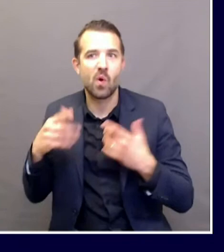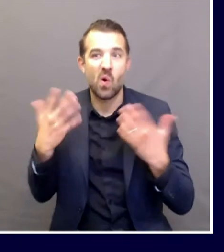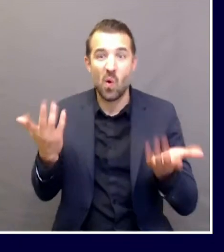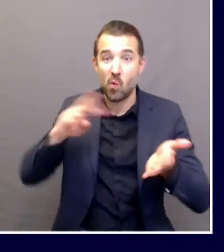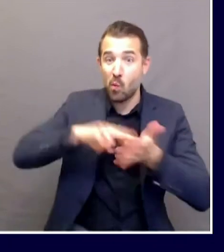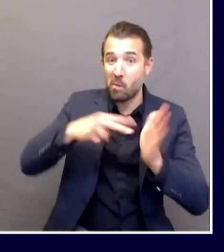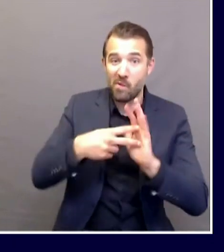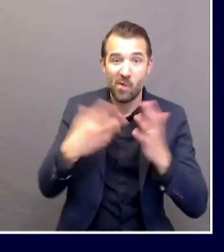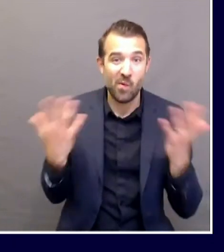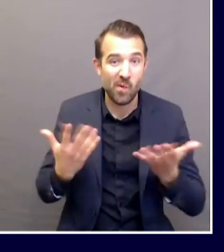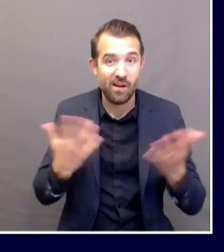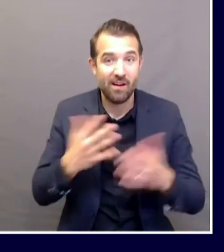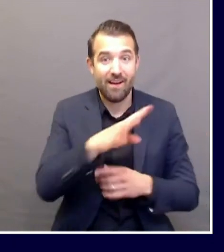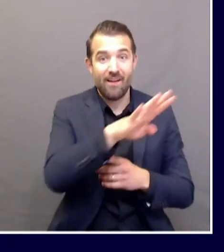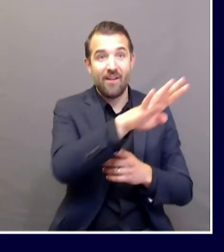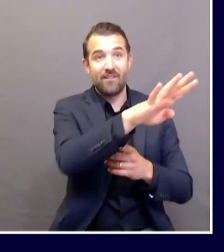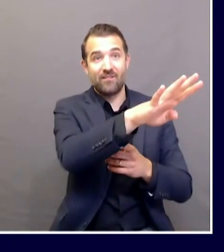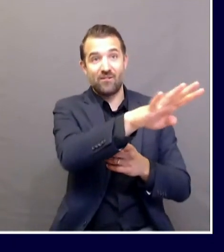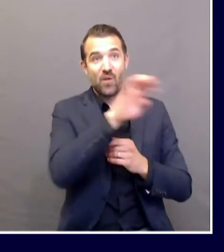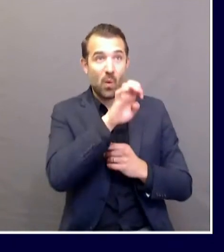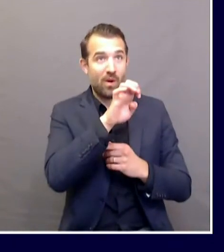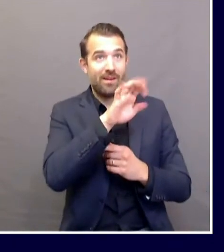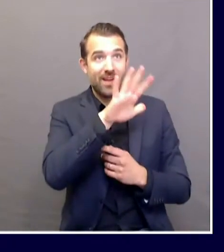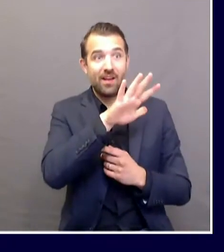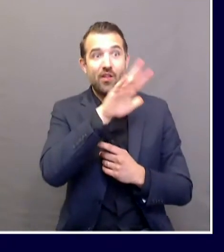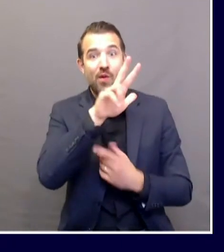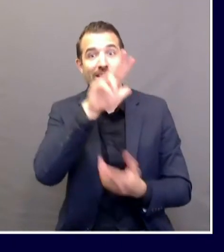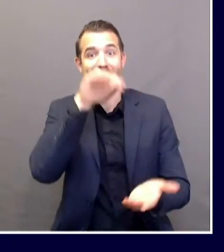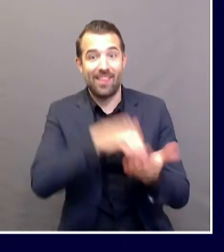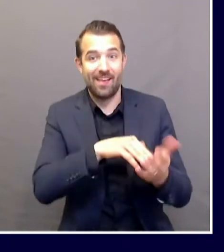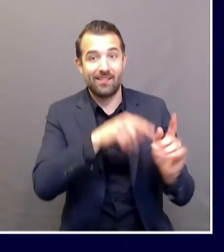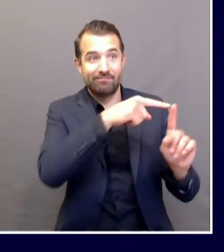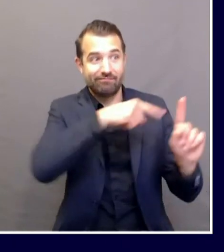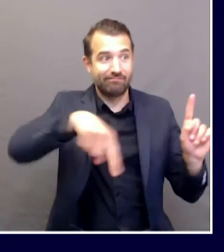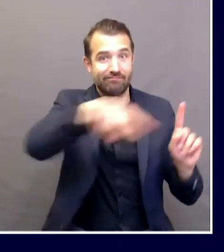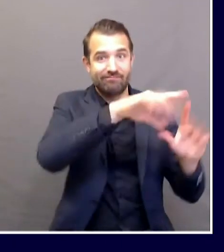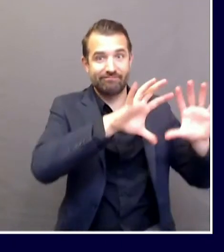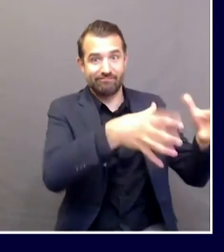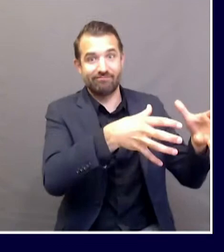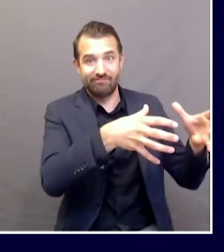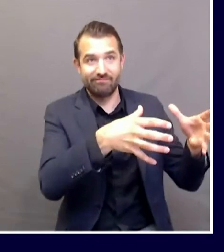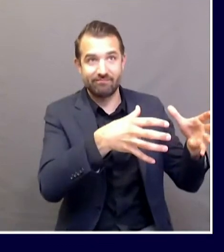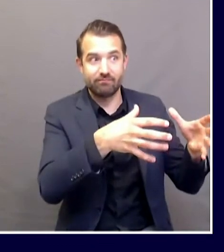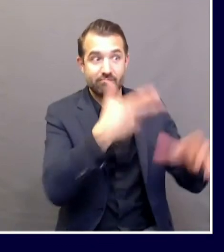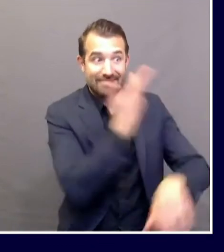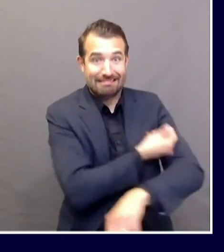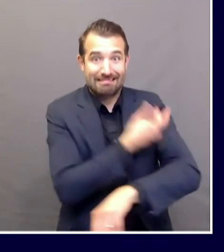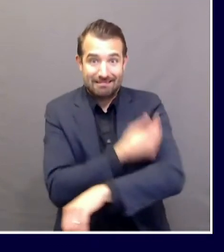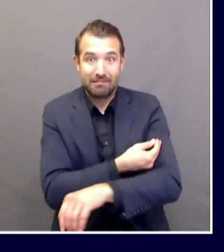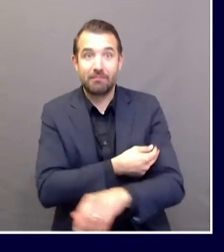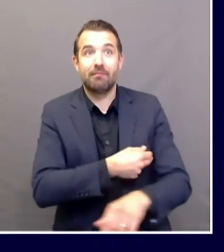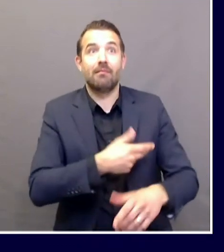that is about the best and most ringing endorsement of the COVID-19 vaccine as you can find.